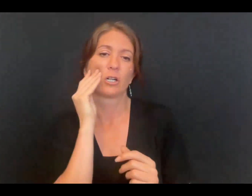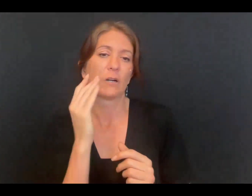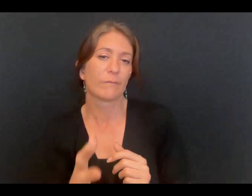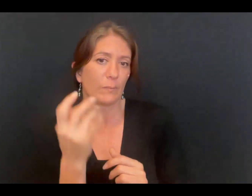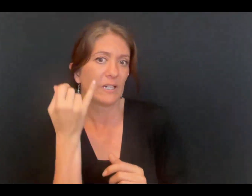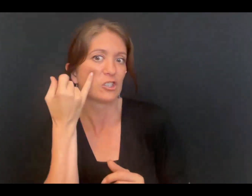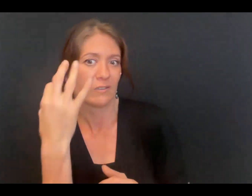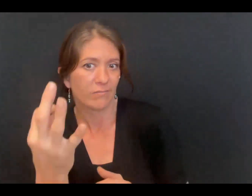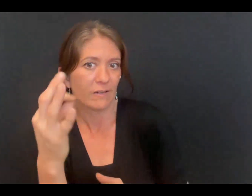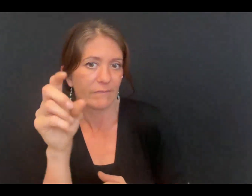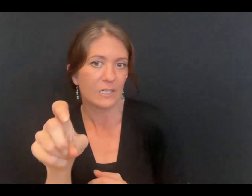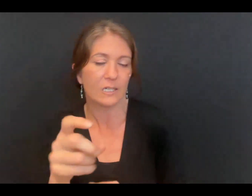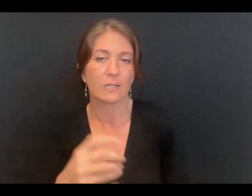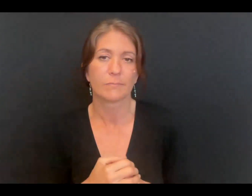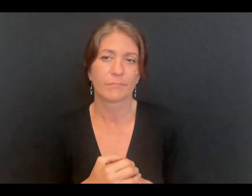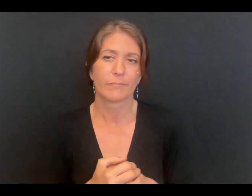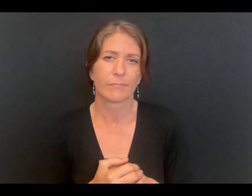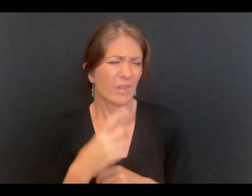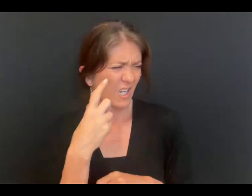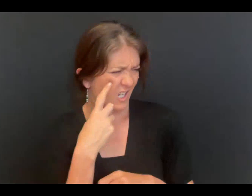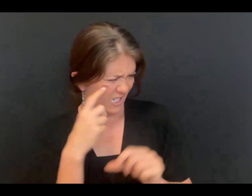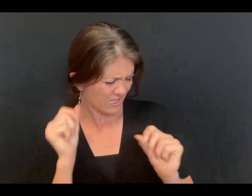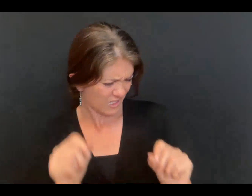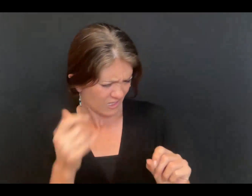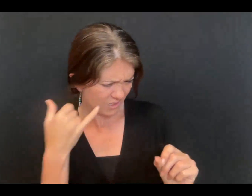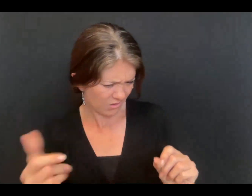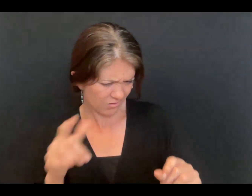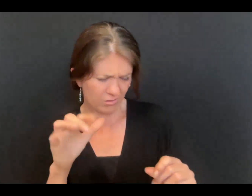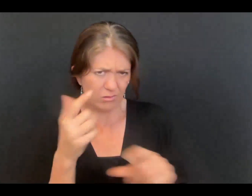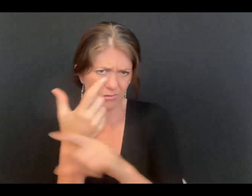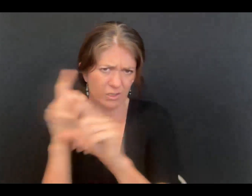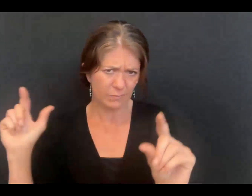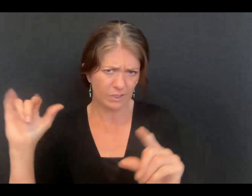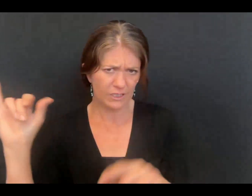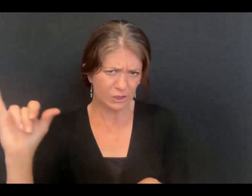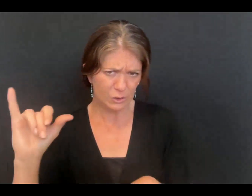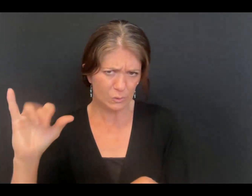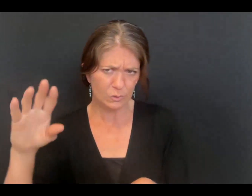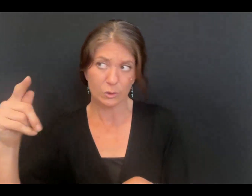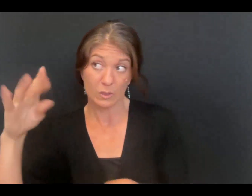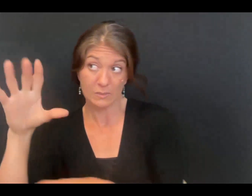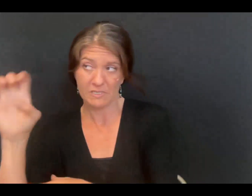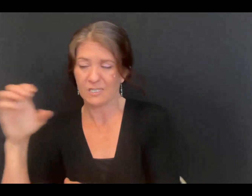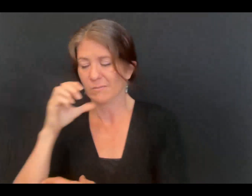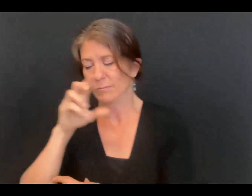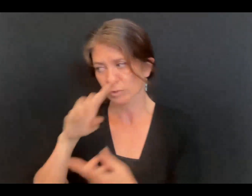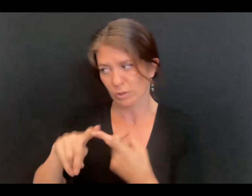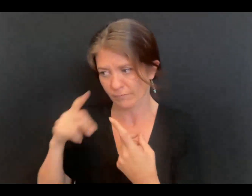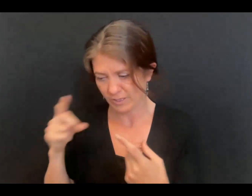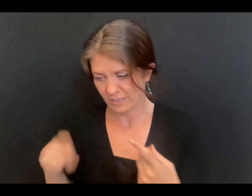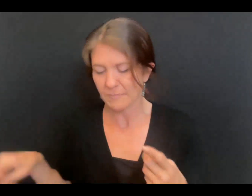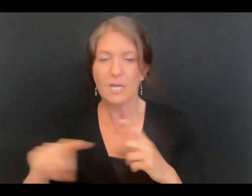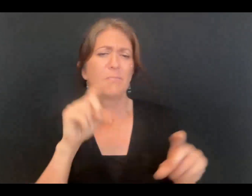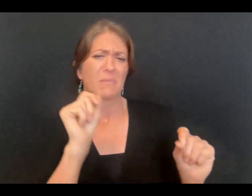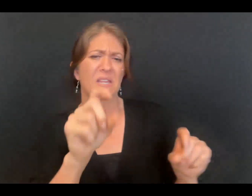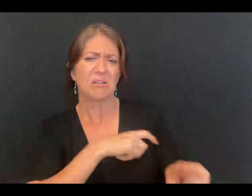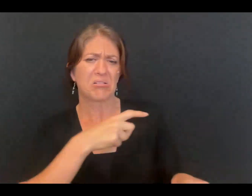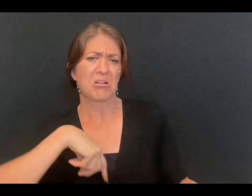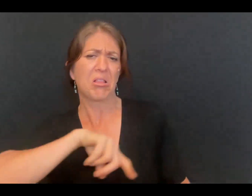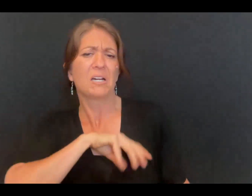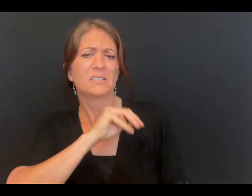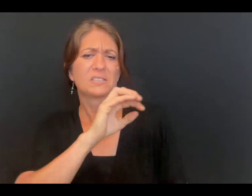we can. I believe they can also call Liberty to update their information, but I won't speak for Liberty. But they can easily call Maximus, and we'll